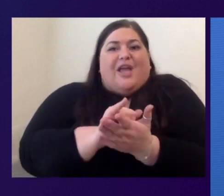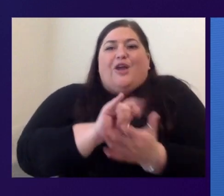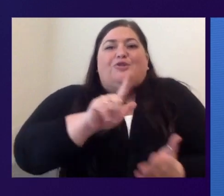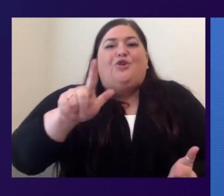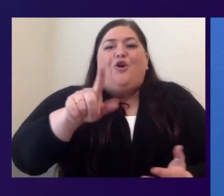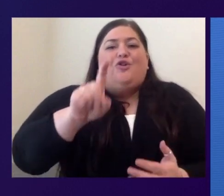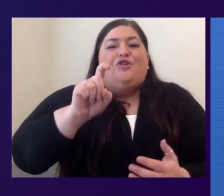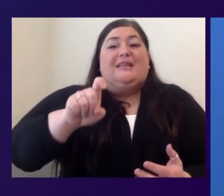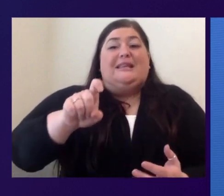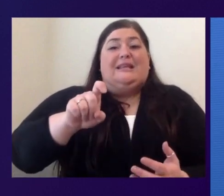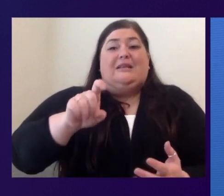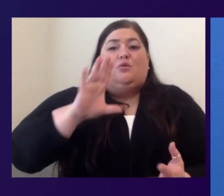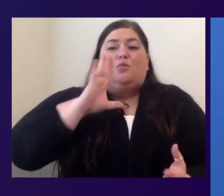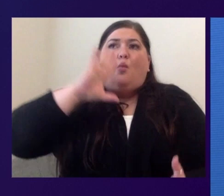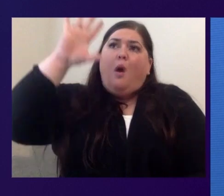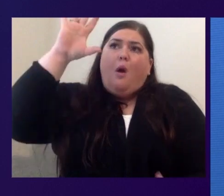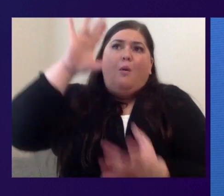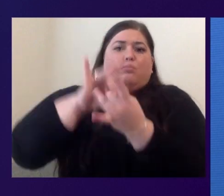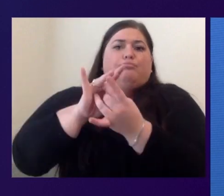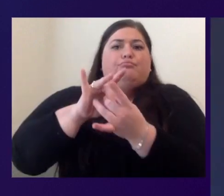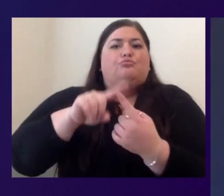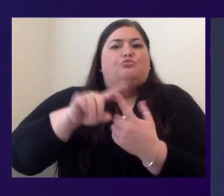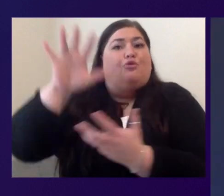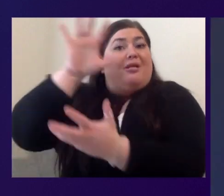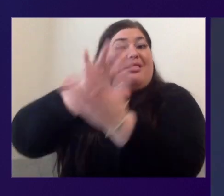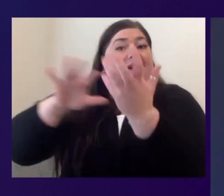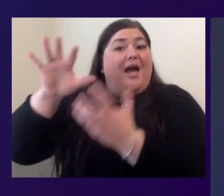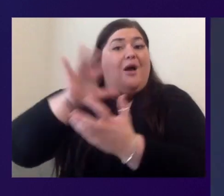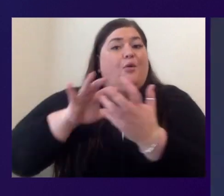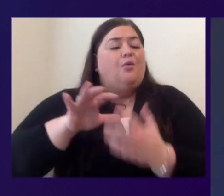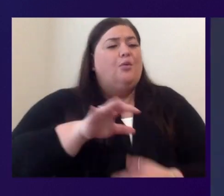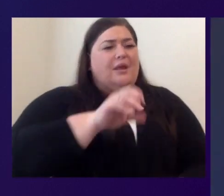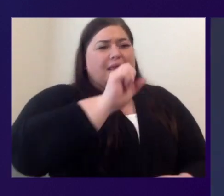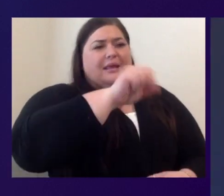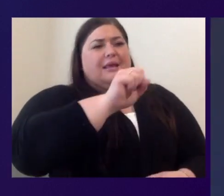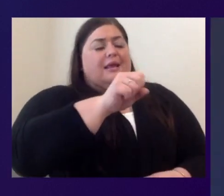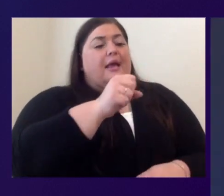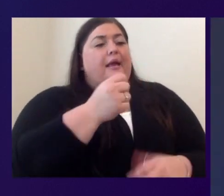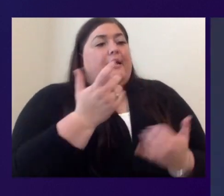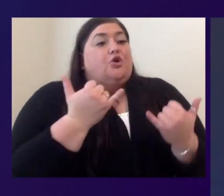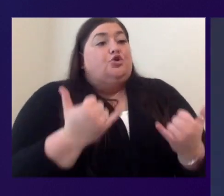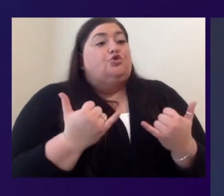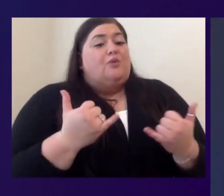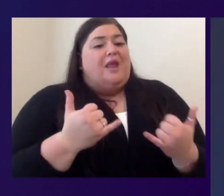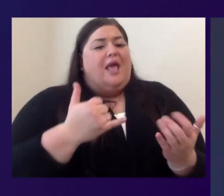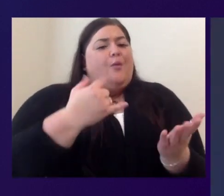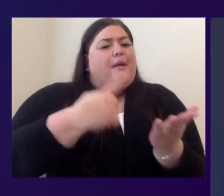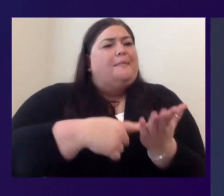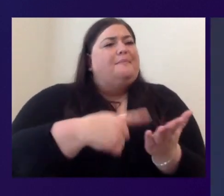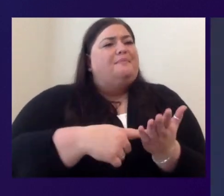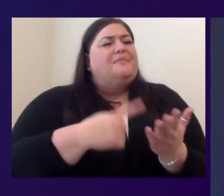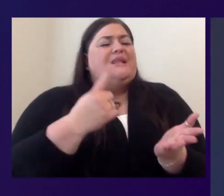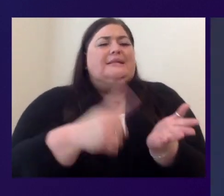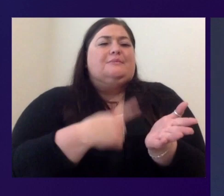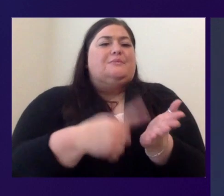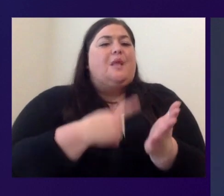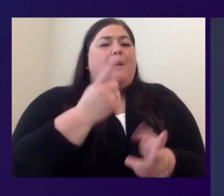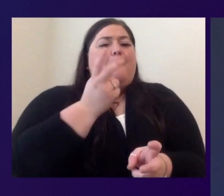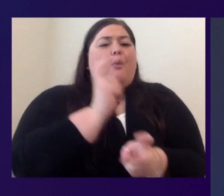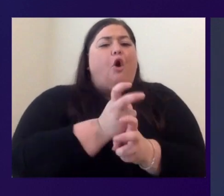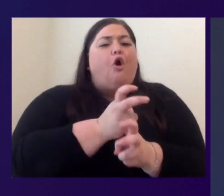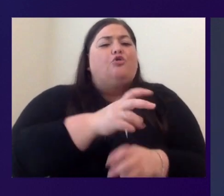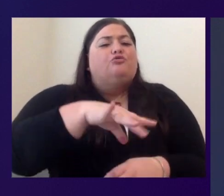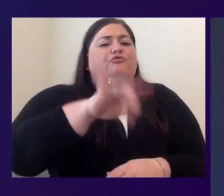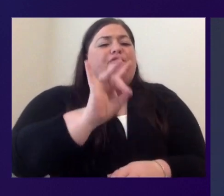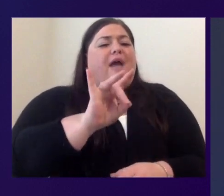location in the cloud somewhere. And I've earlier today been talking about maybe sometimes having a hard time finding a graphics card